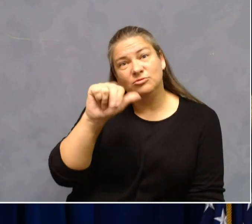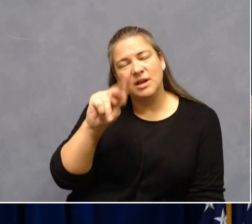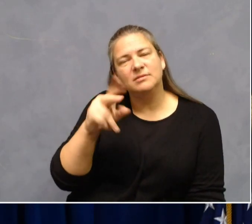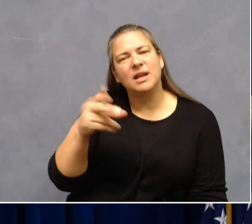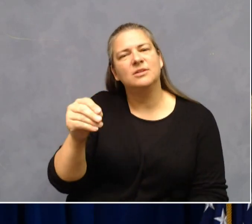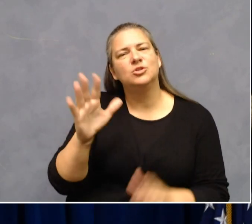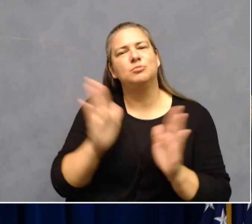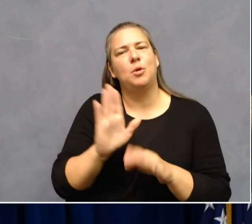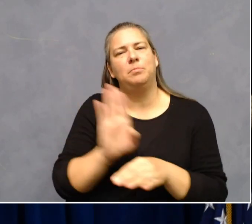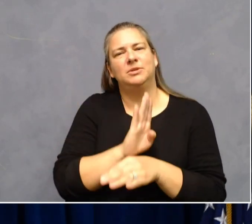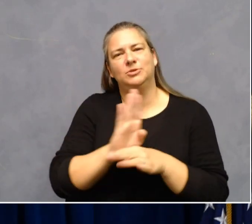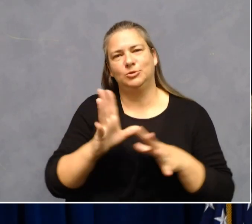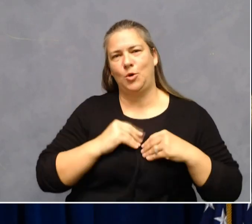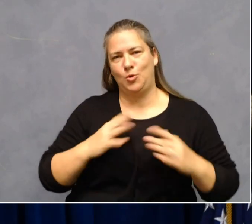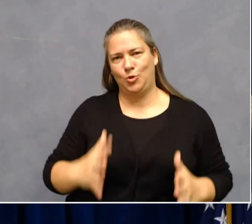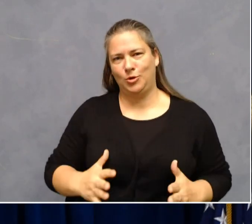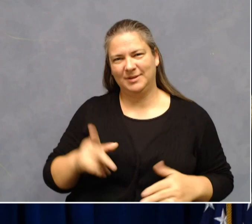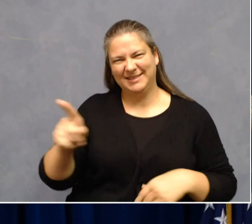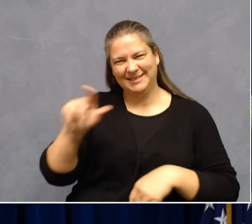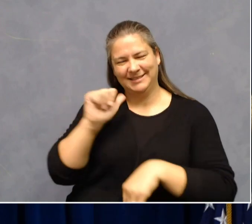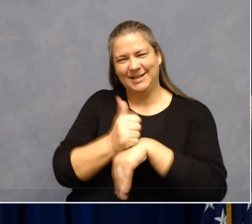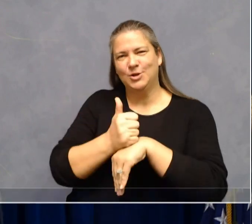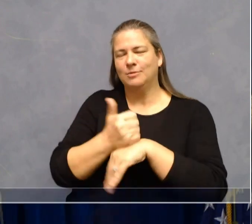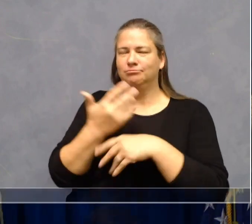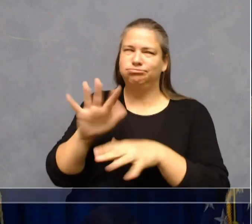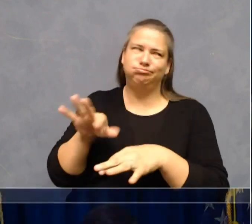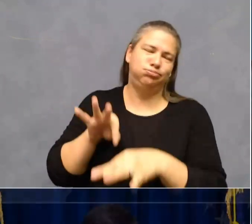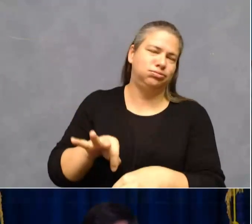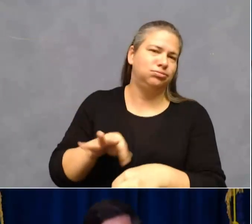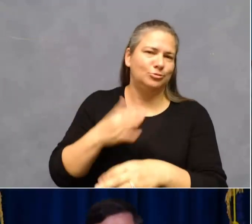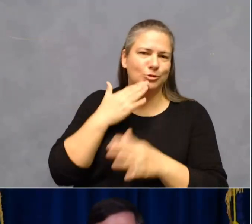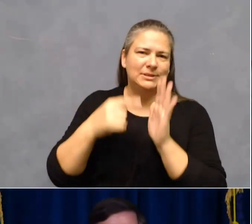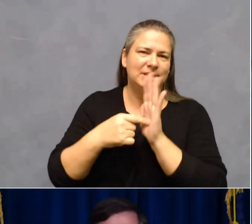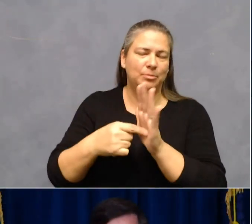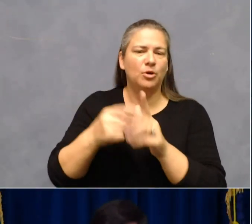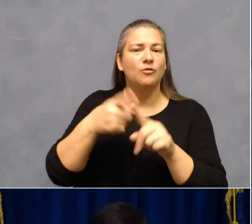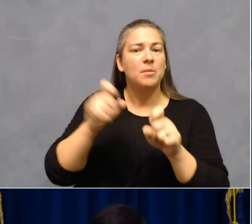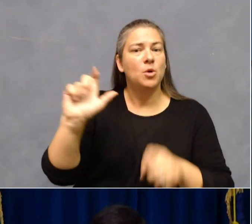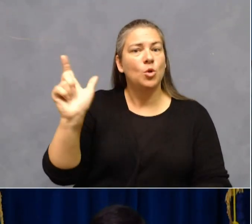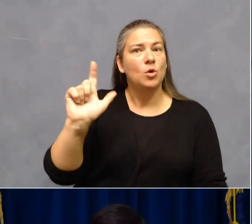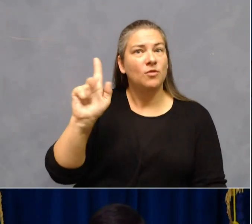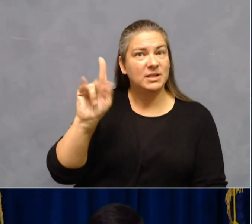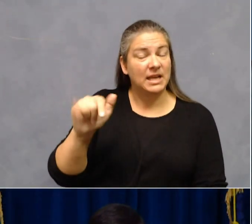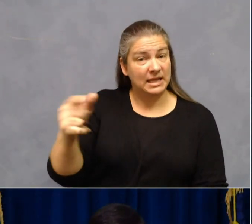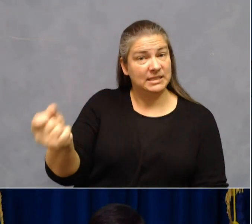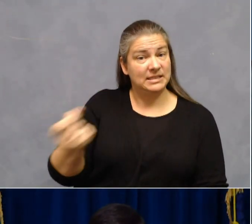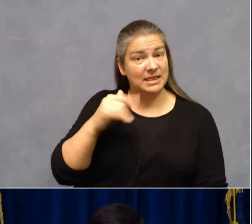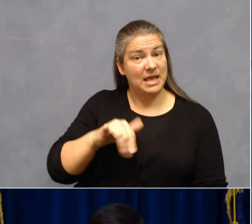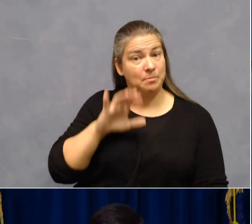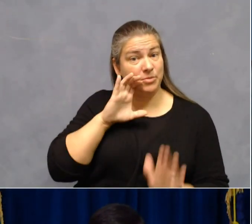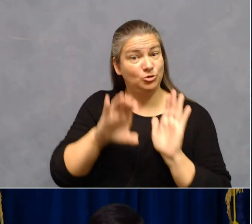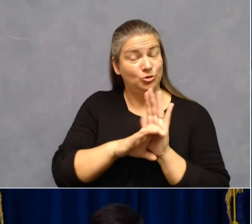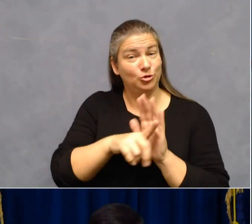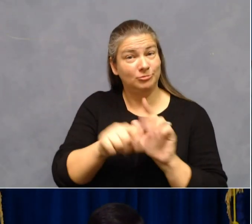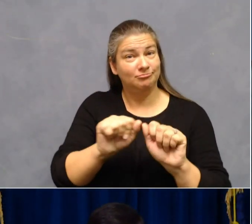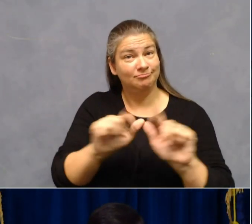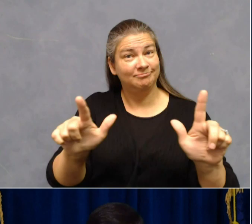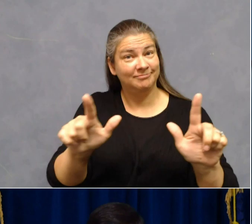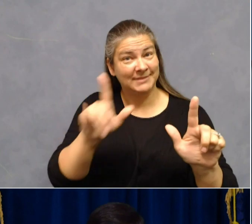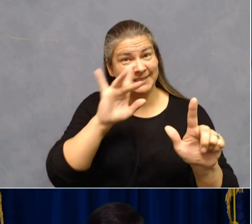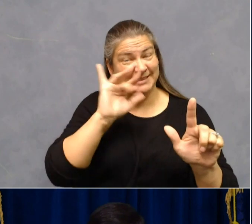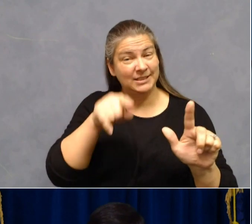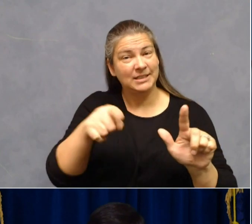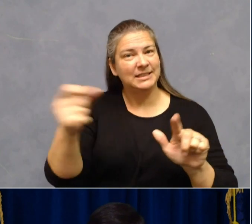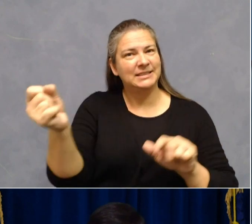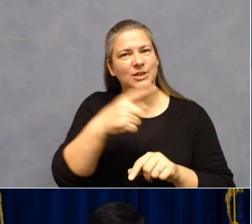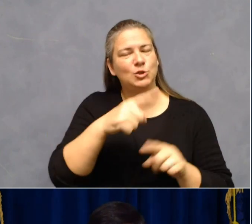example. So Matt is from Louisville, Kentucky. Mr. Coleman sent this picture that you're about to see to the Kentucky Service